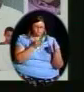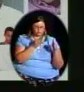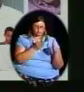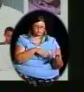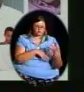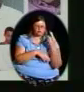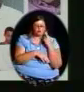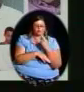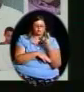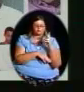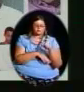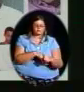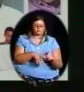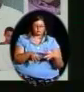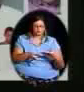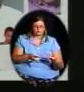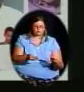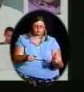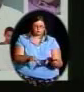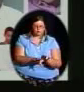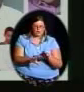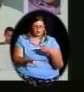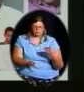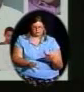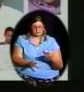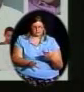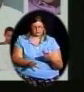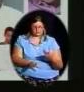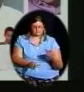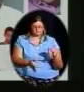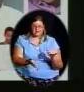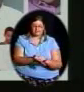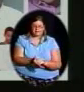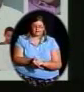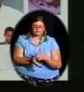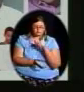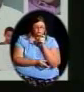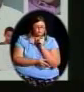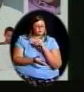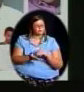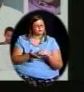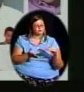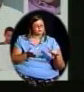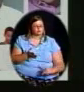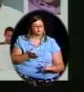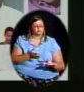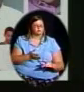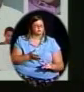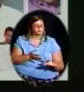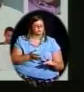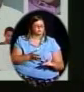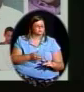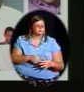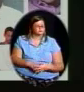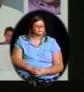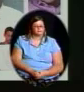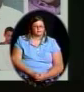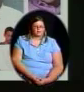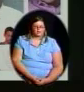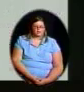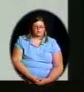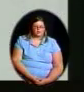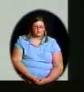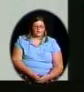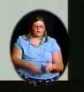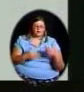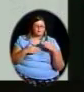why we need to have a smooth opening to a new school year, and that are the students that we are serving across this district. I'm pleased to announce to you,